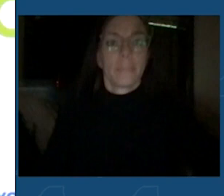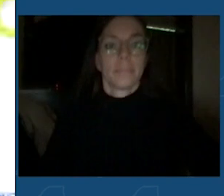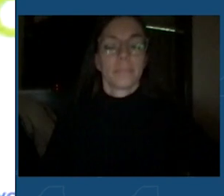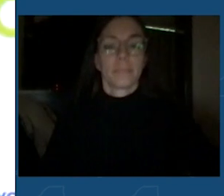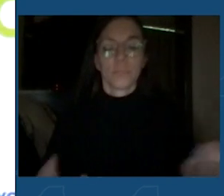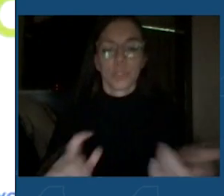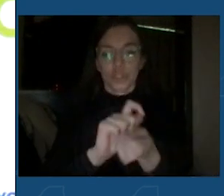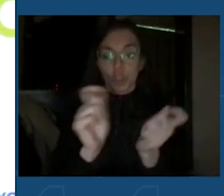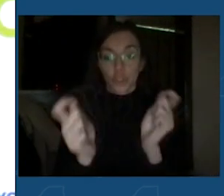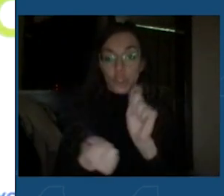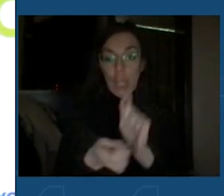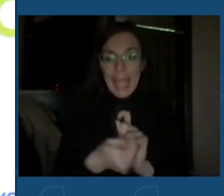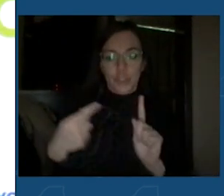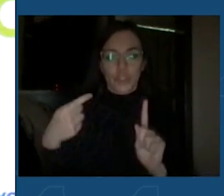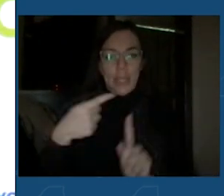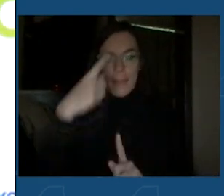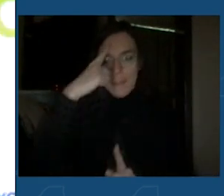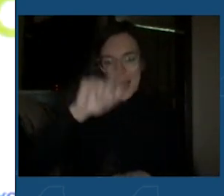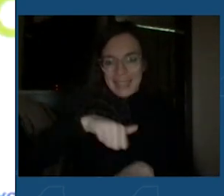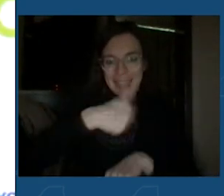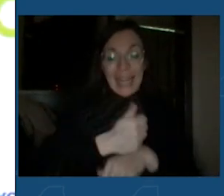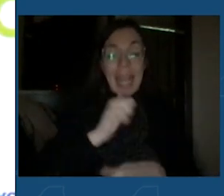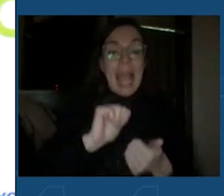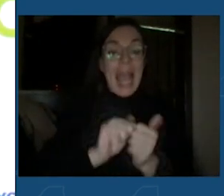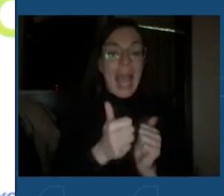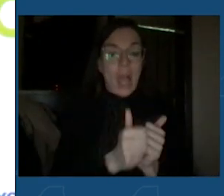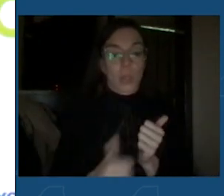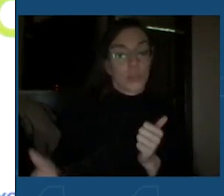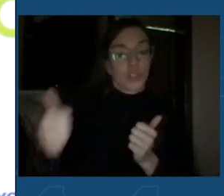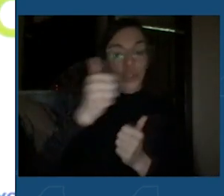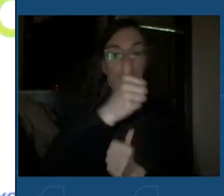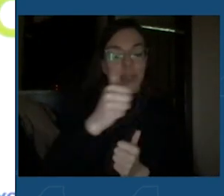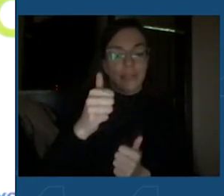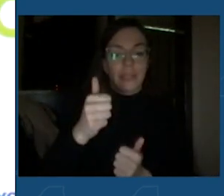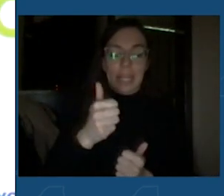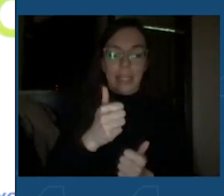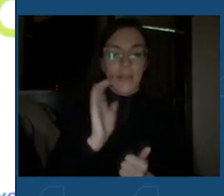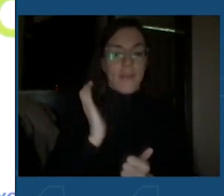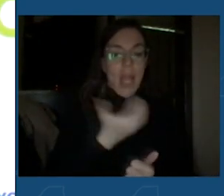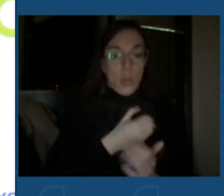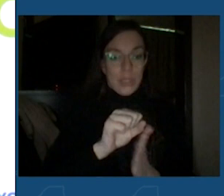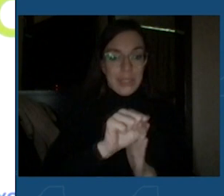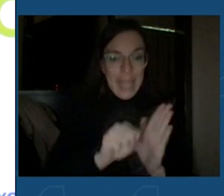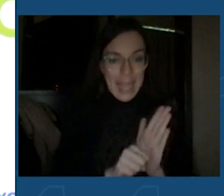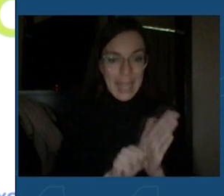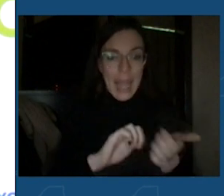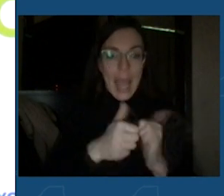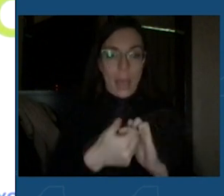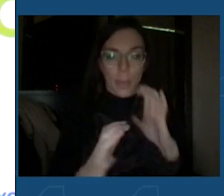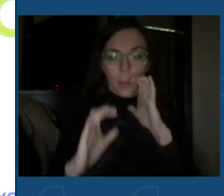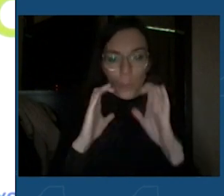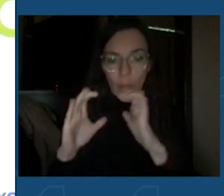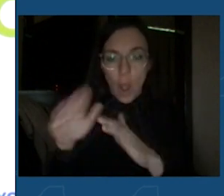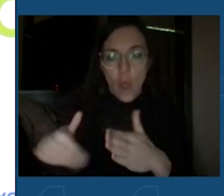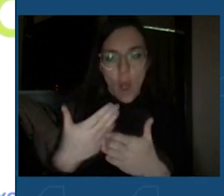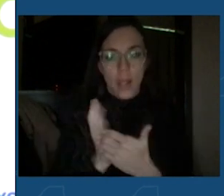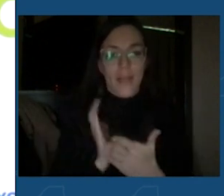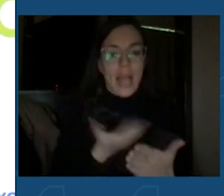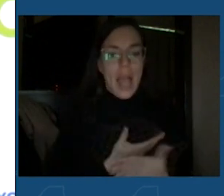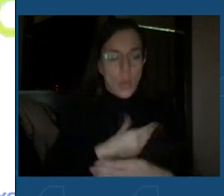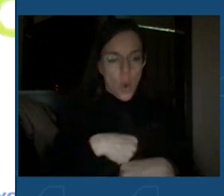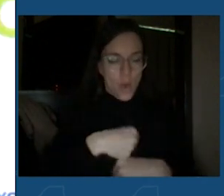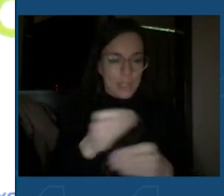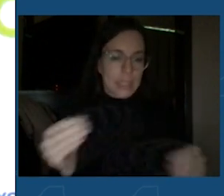how the chief executive of the state communicate with all of our offices. And I just appreciate you, Governor, and just